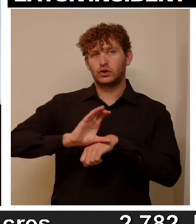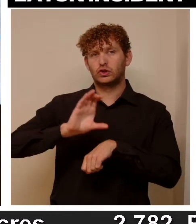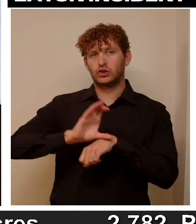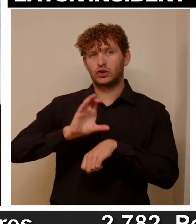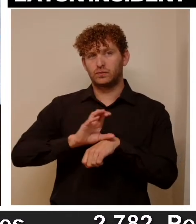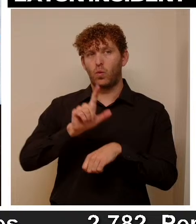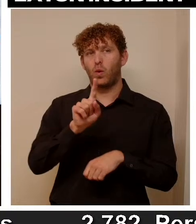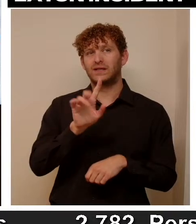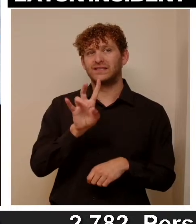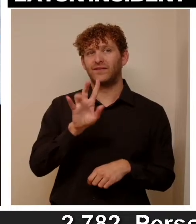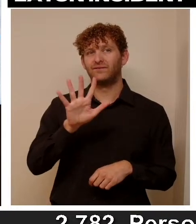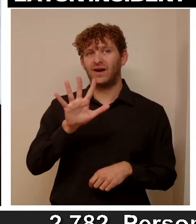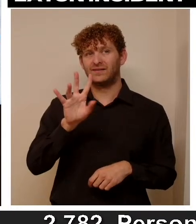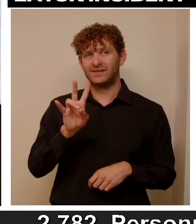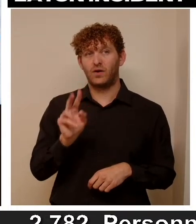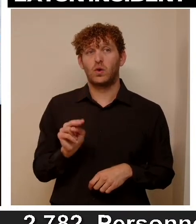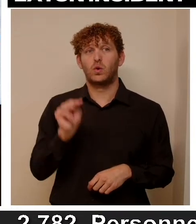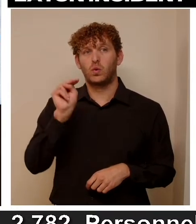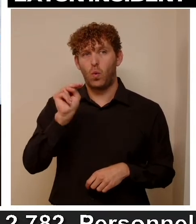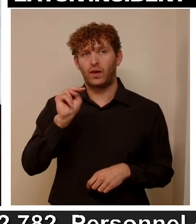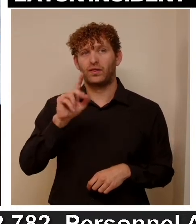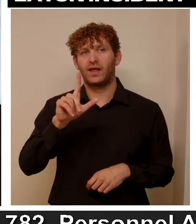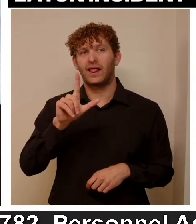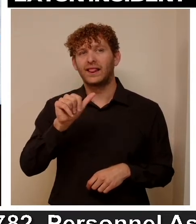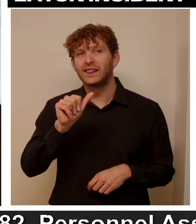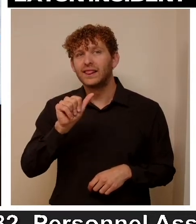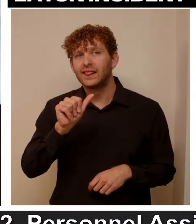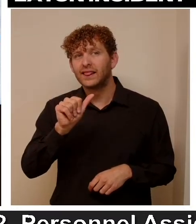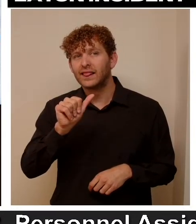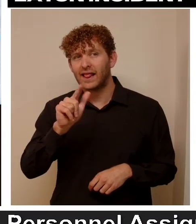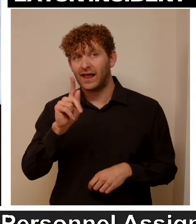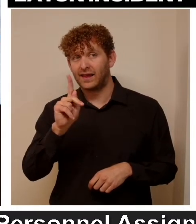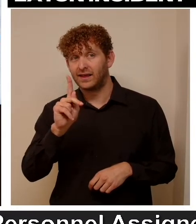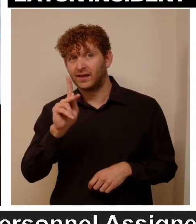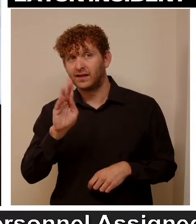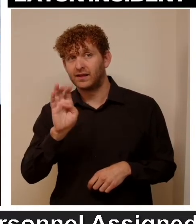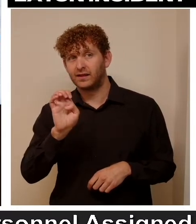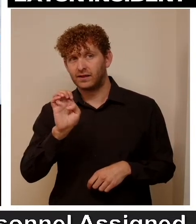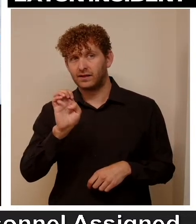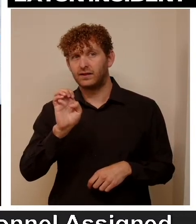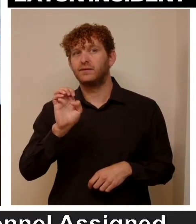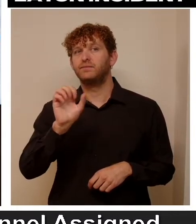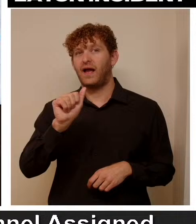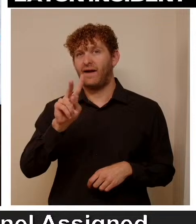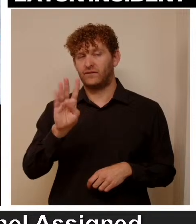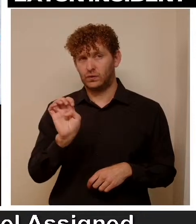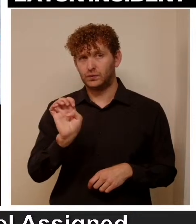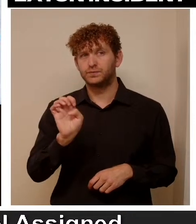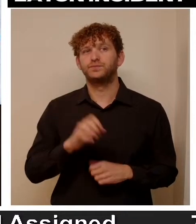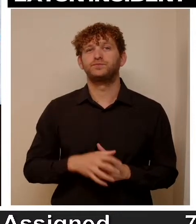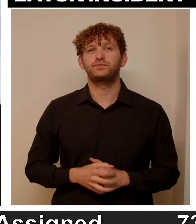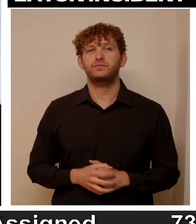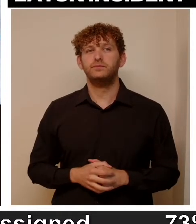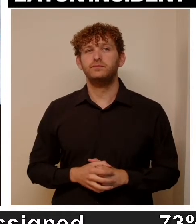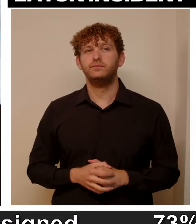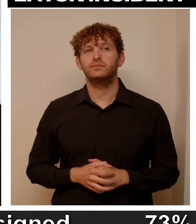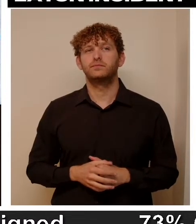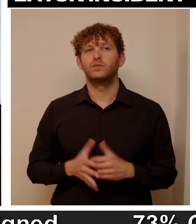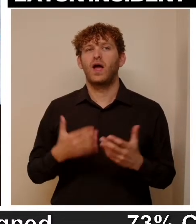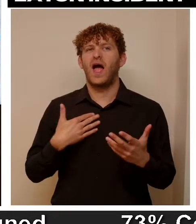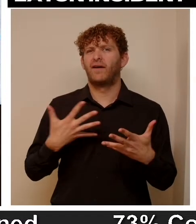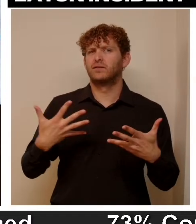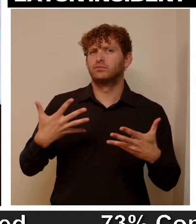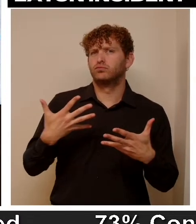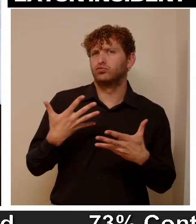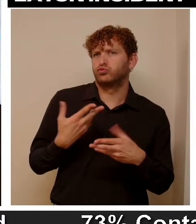Avenue at 4 p.m. That's going to be in person. We'll have a brief update of operations, and then we're going to go into a question and answer